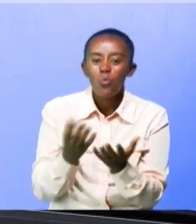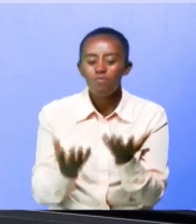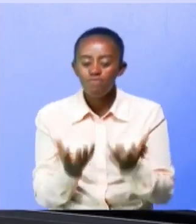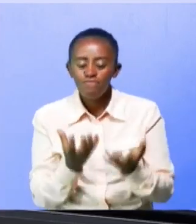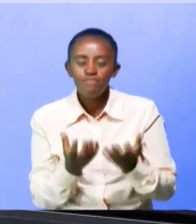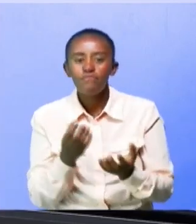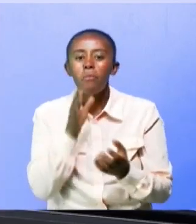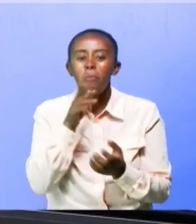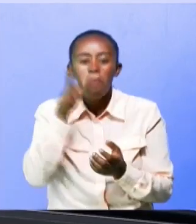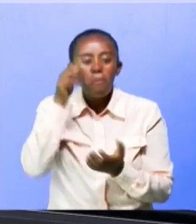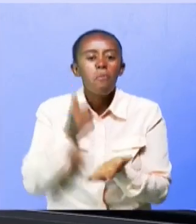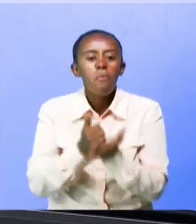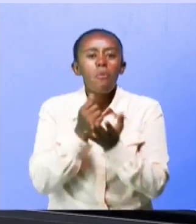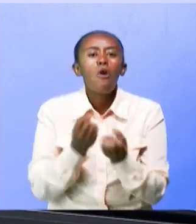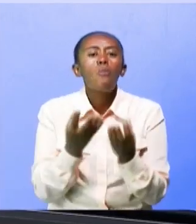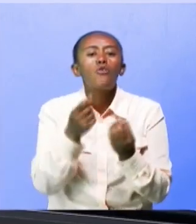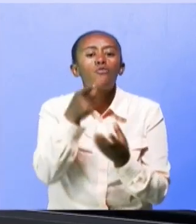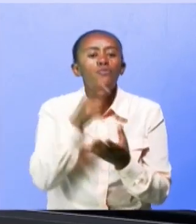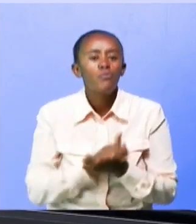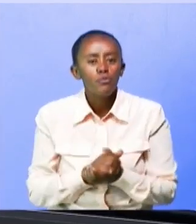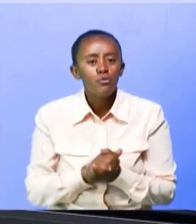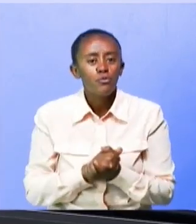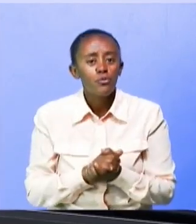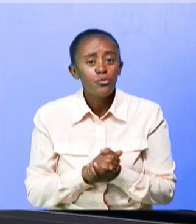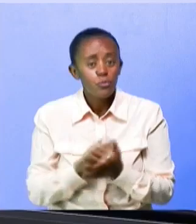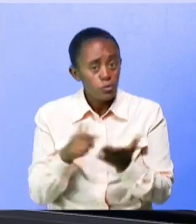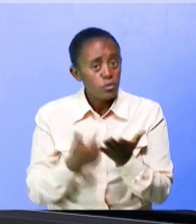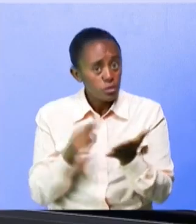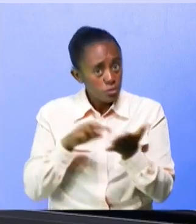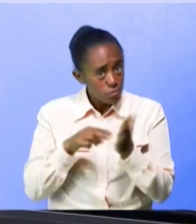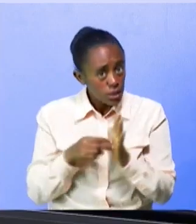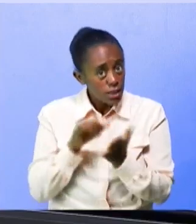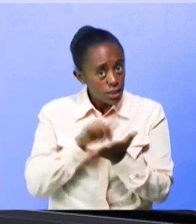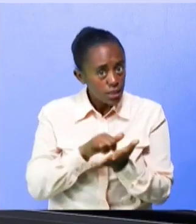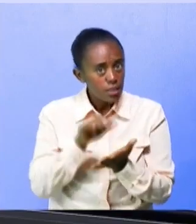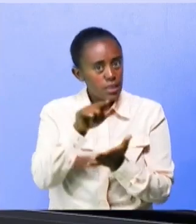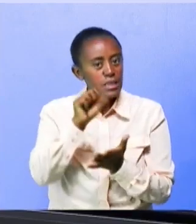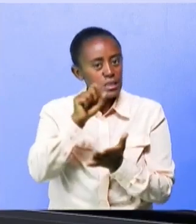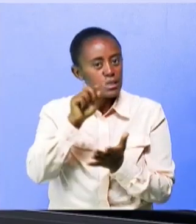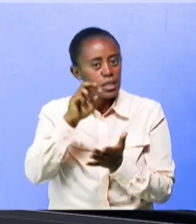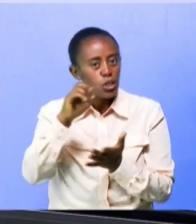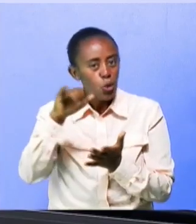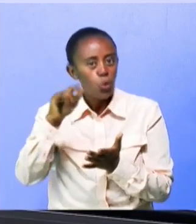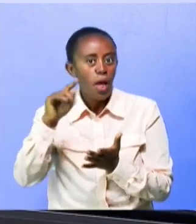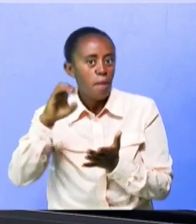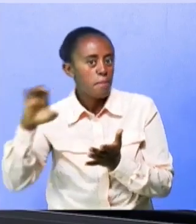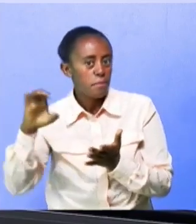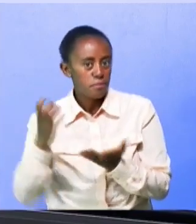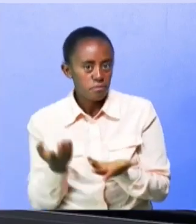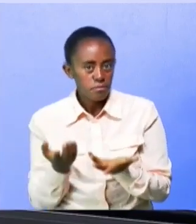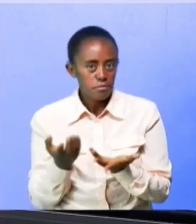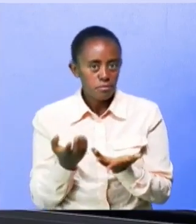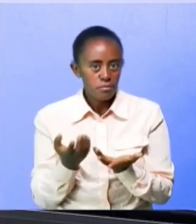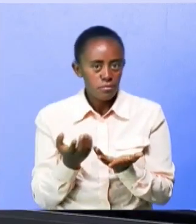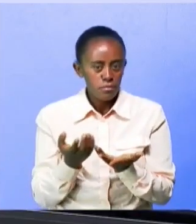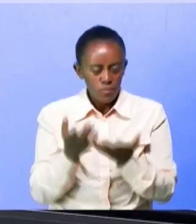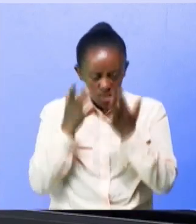your sisters? This is what we mean that stereotype. There is no